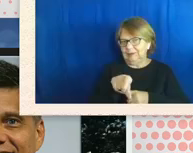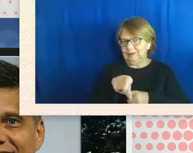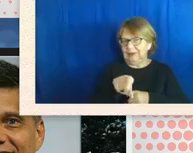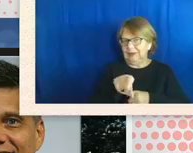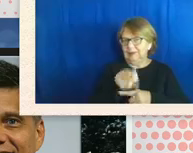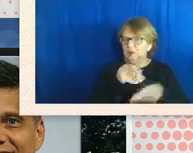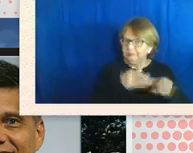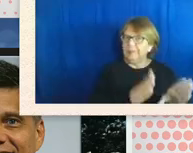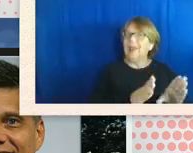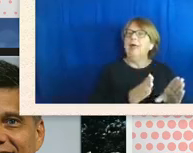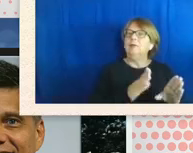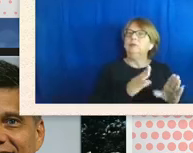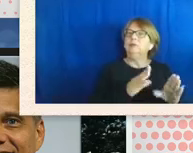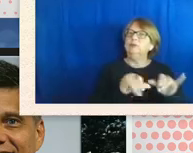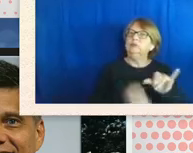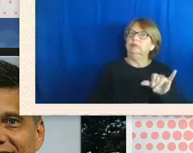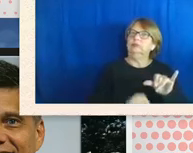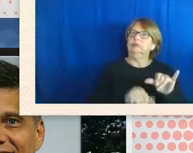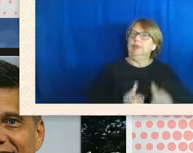remain living in the community.